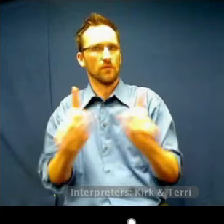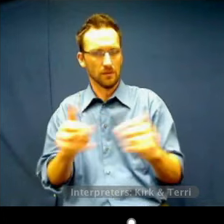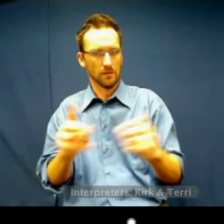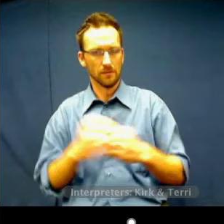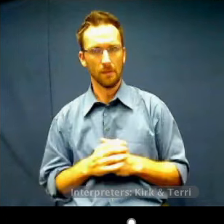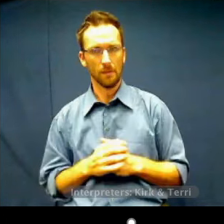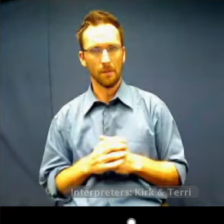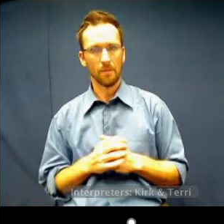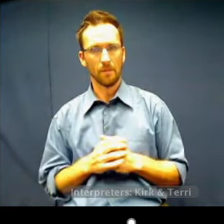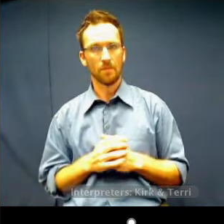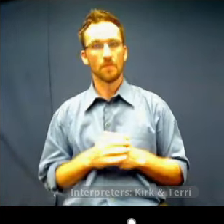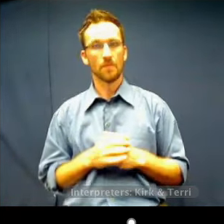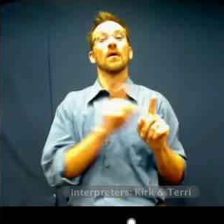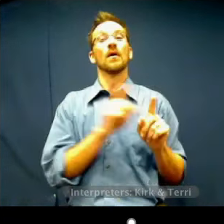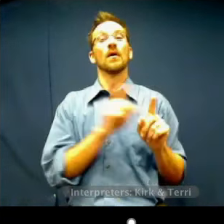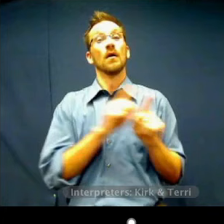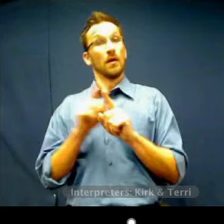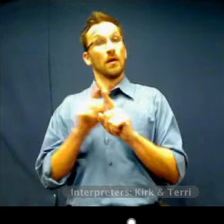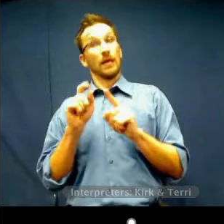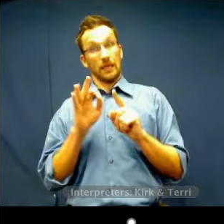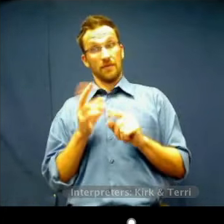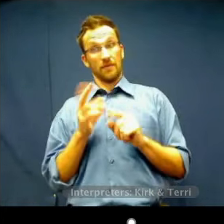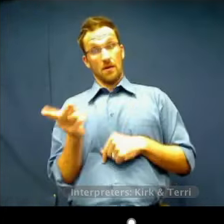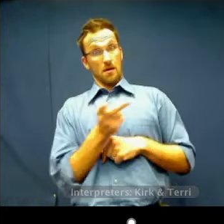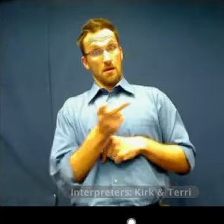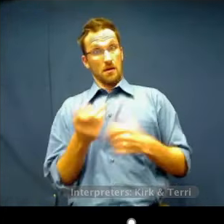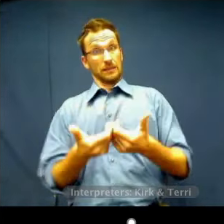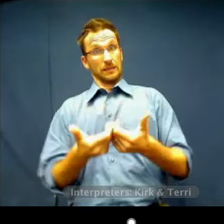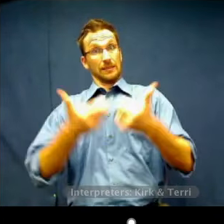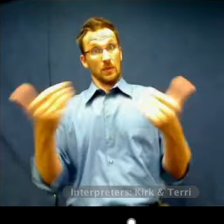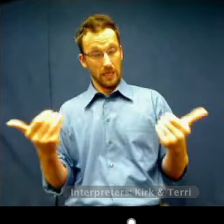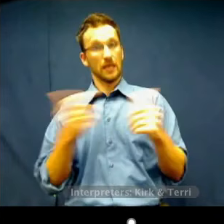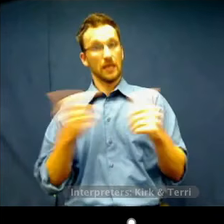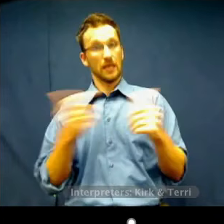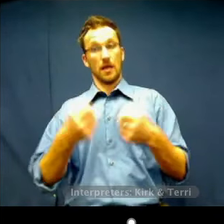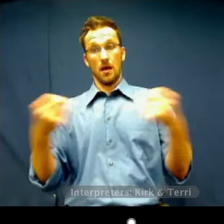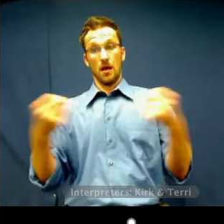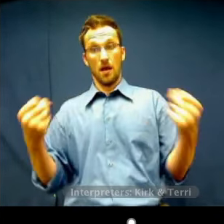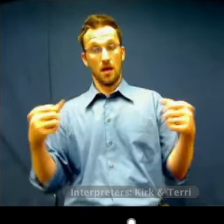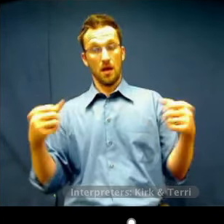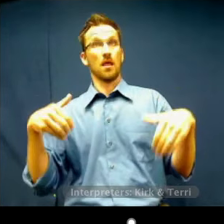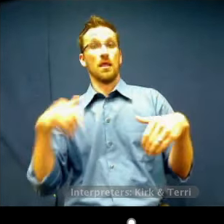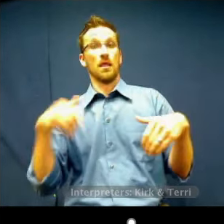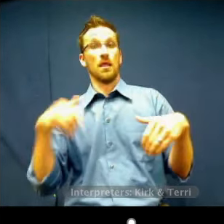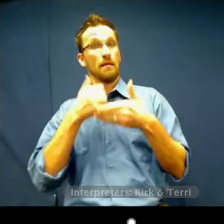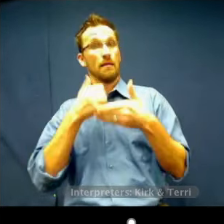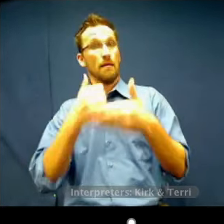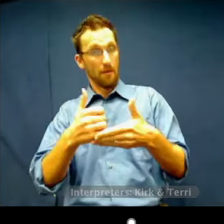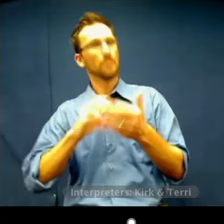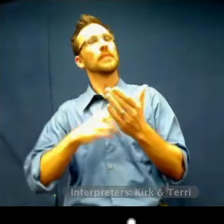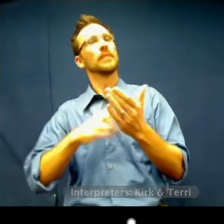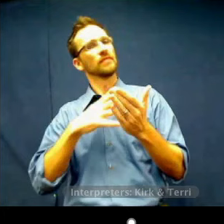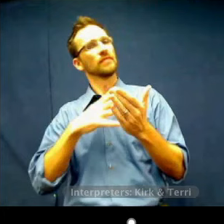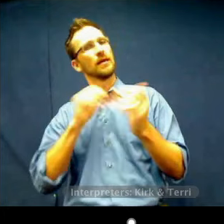And if they need the court's help because they've separated, then they need to file for a limited divorce.